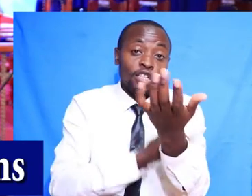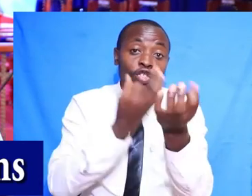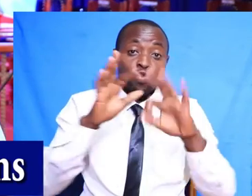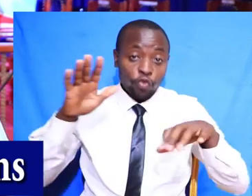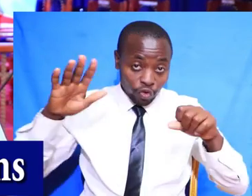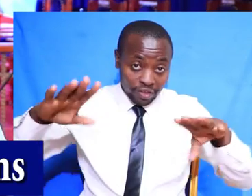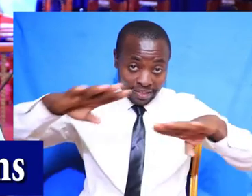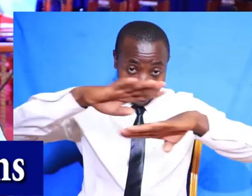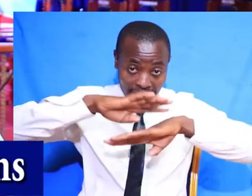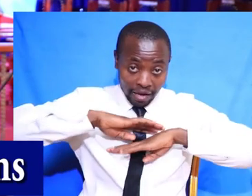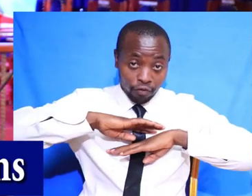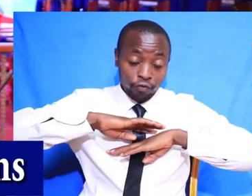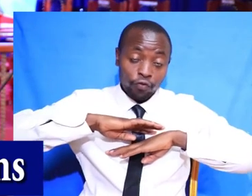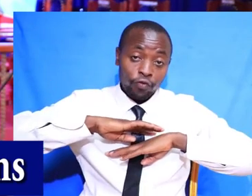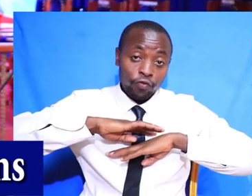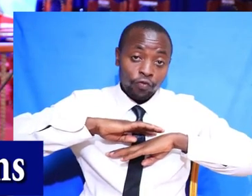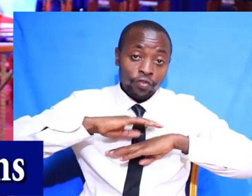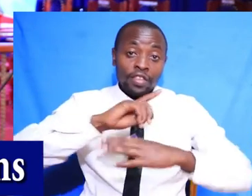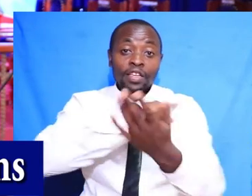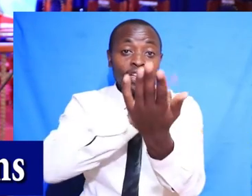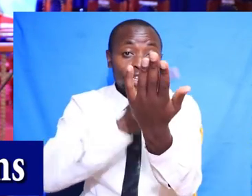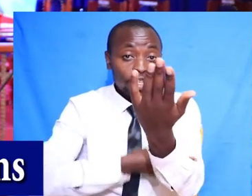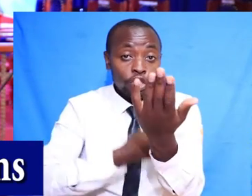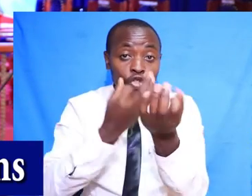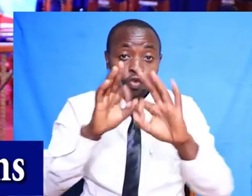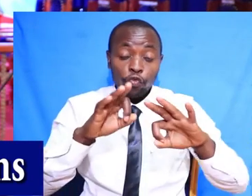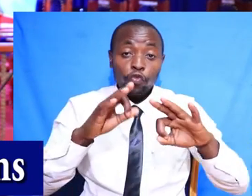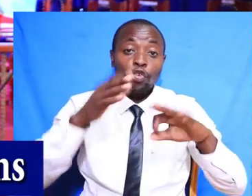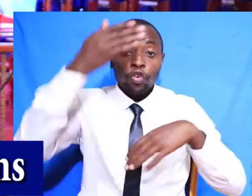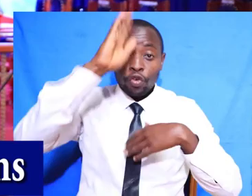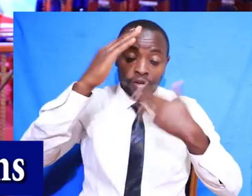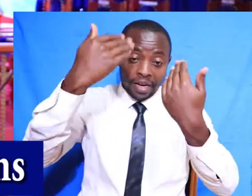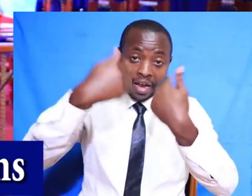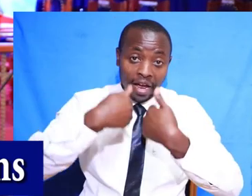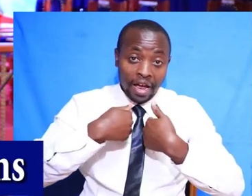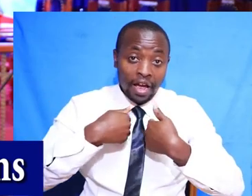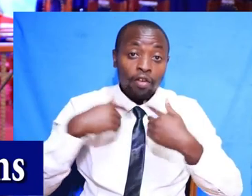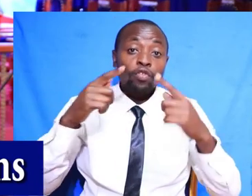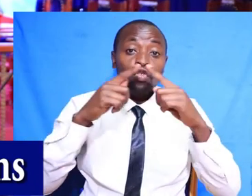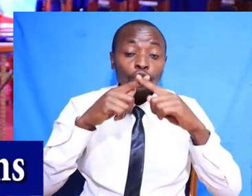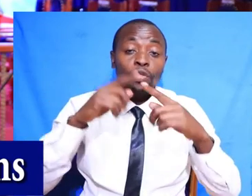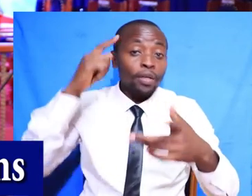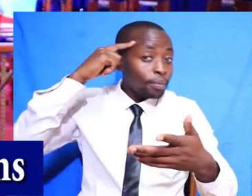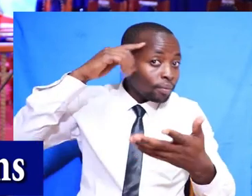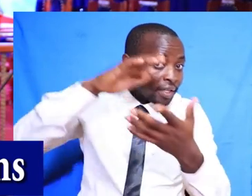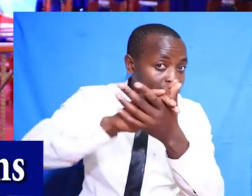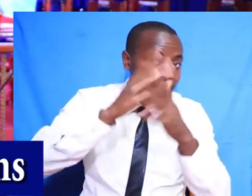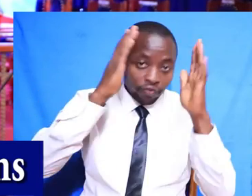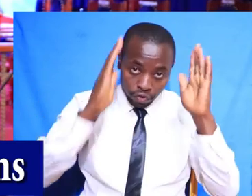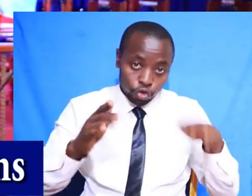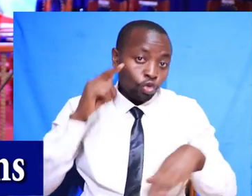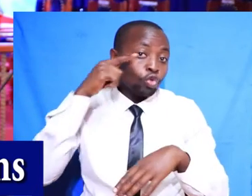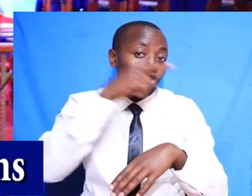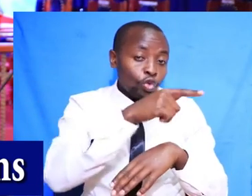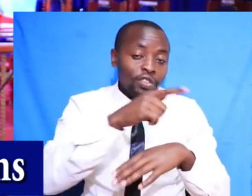is sufficient. The grace of God abounds to the believers and to those